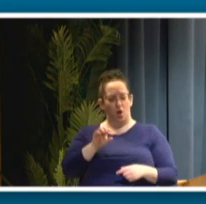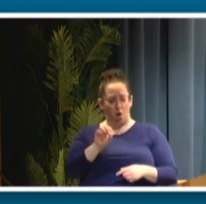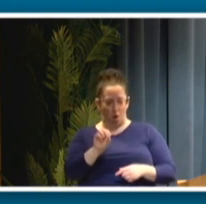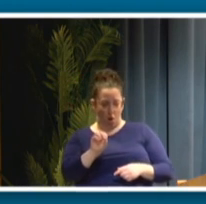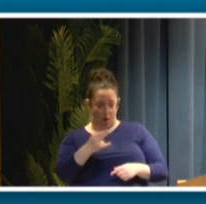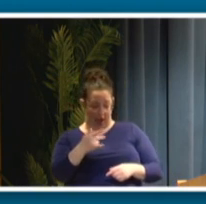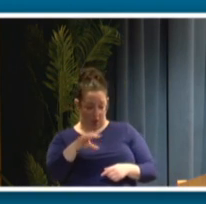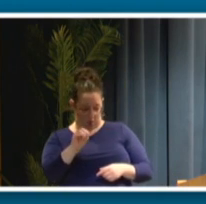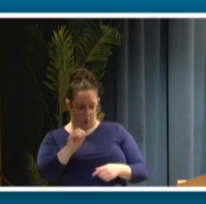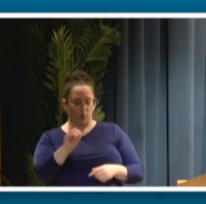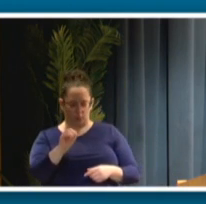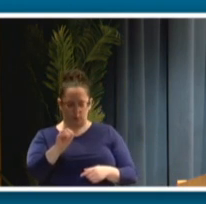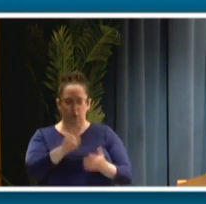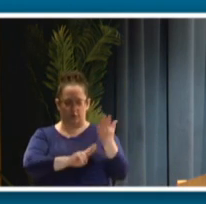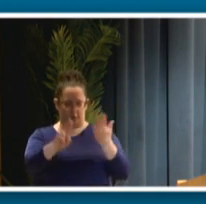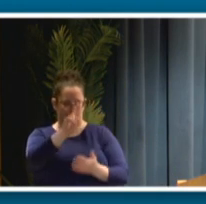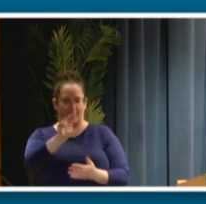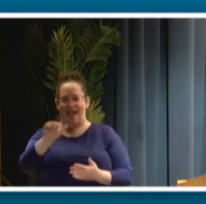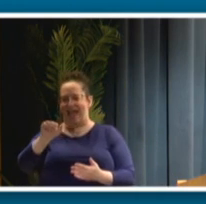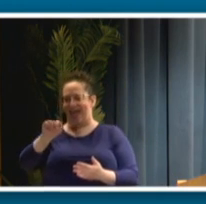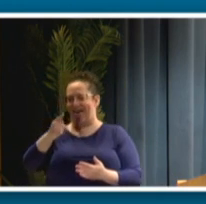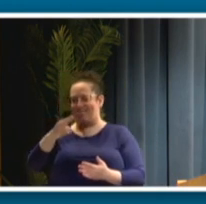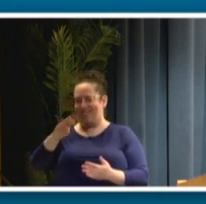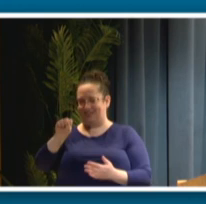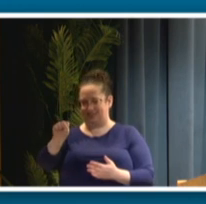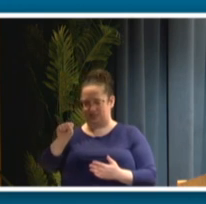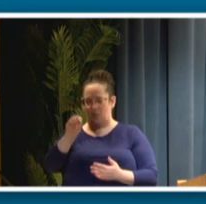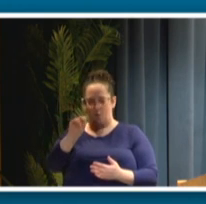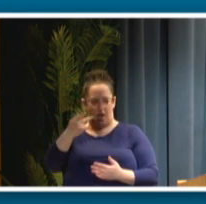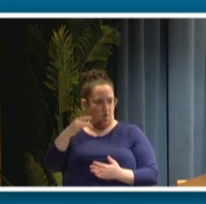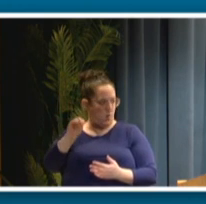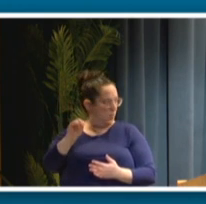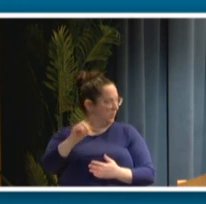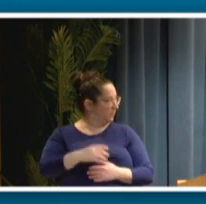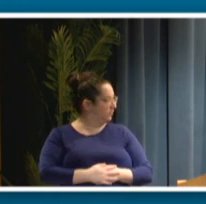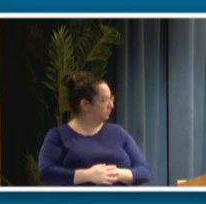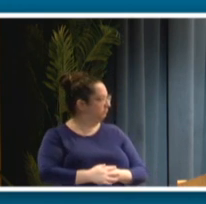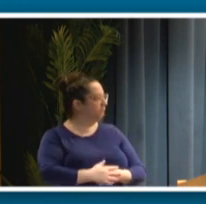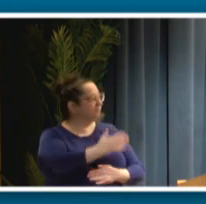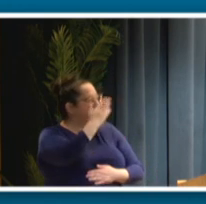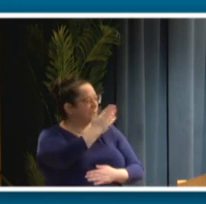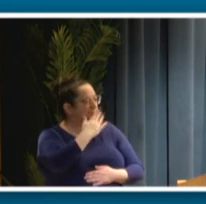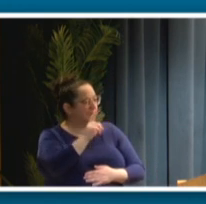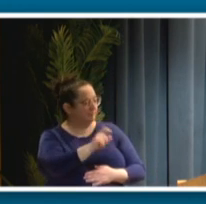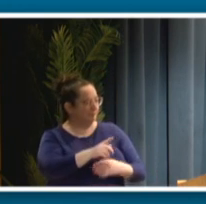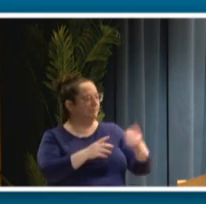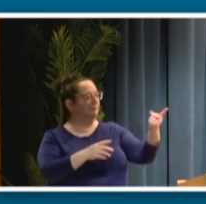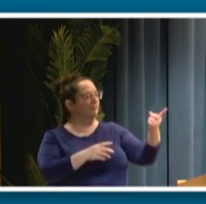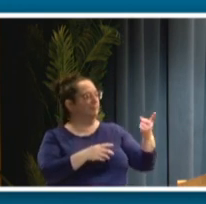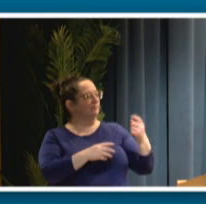University. Okay. Yeah. Okay. Well, thank you for your whole talk